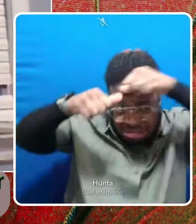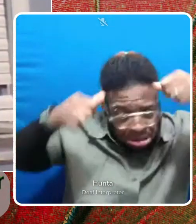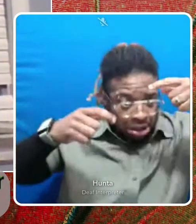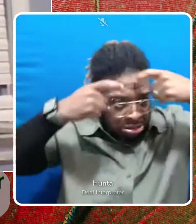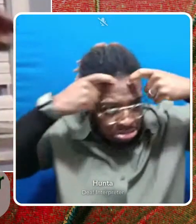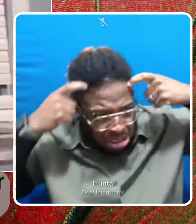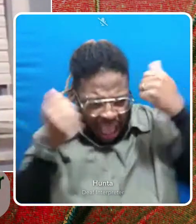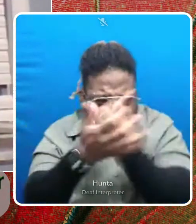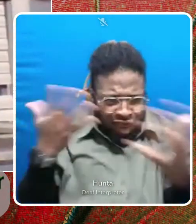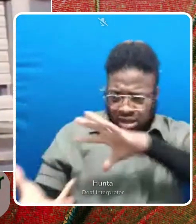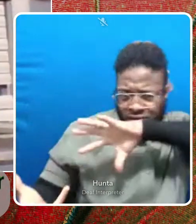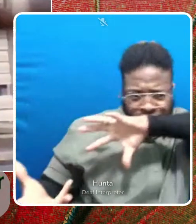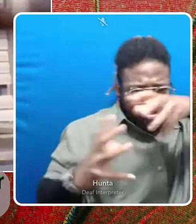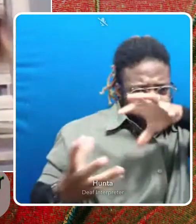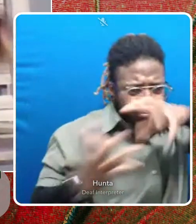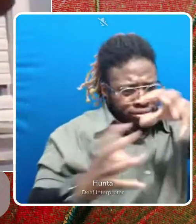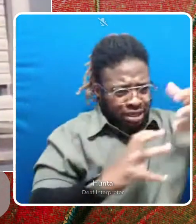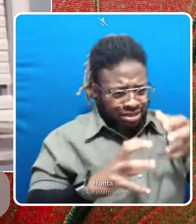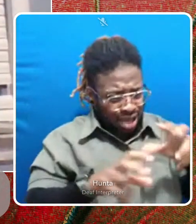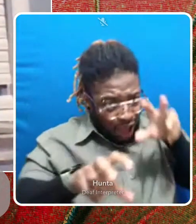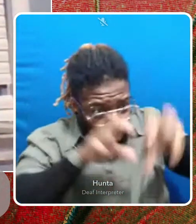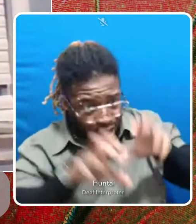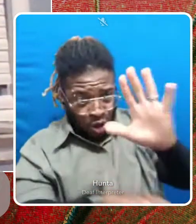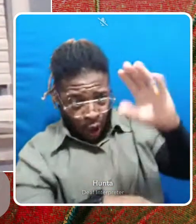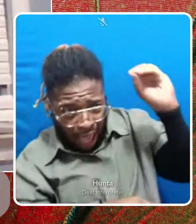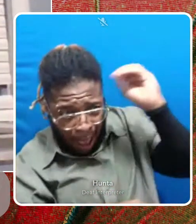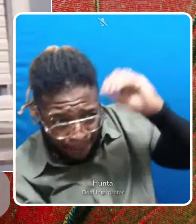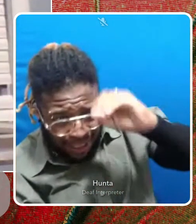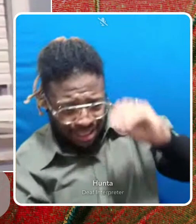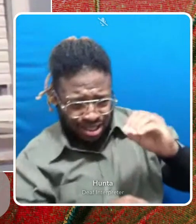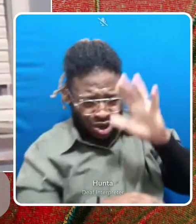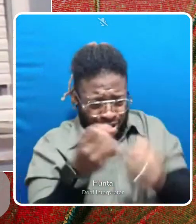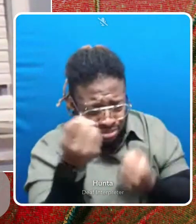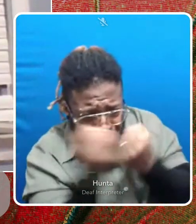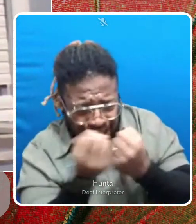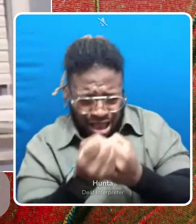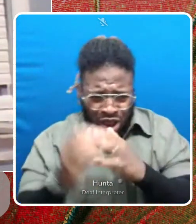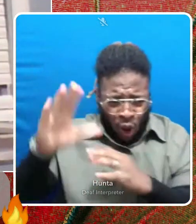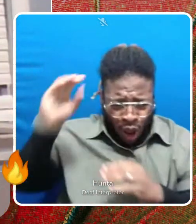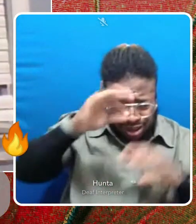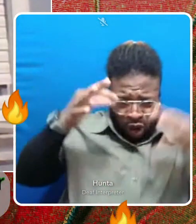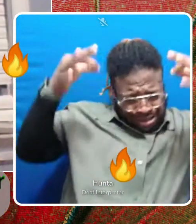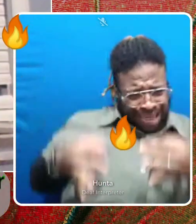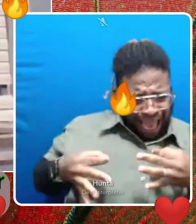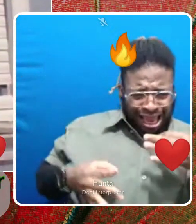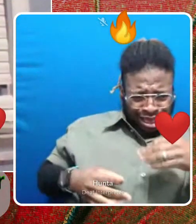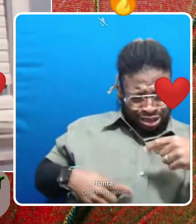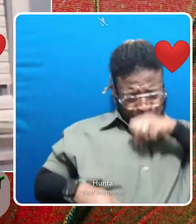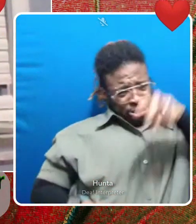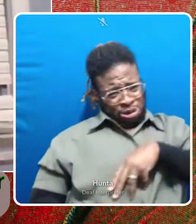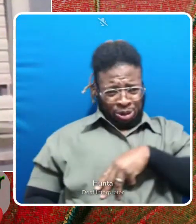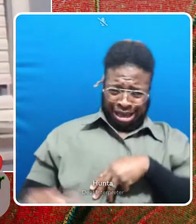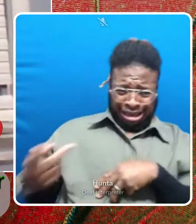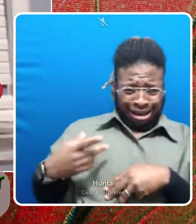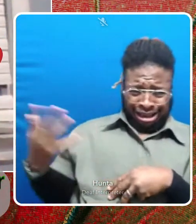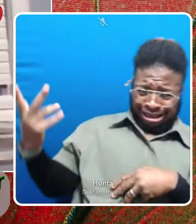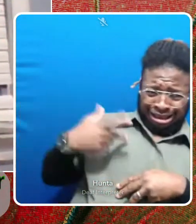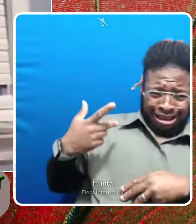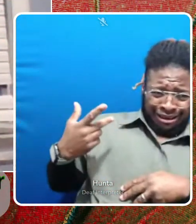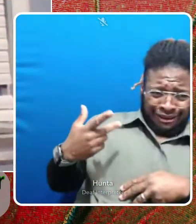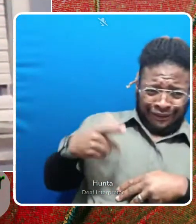opinion versus the subject that matters to fact. Who decided that the suit is fact? A model for success tailored at its best when it's not in